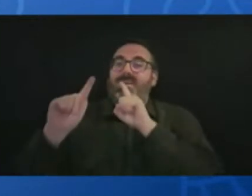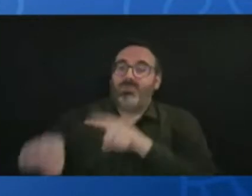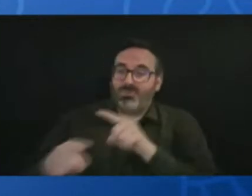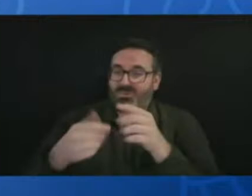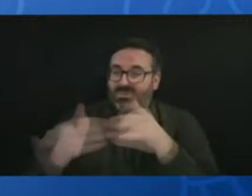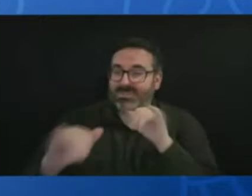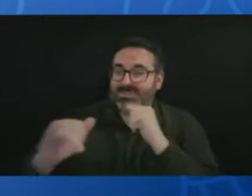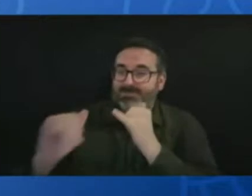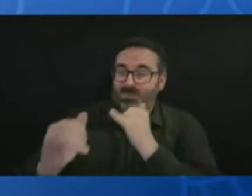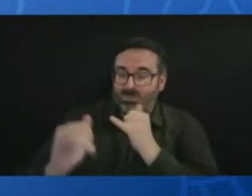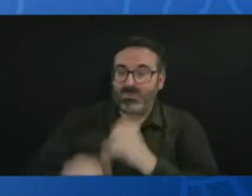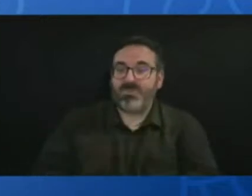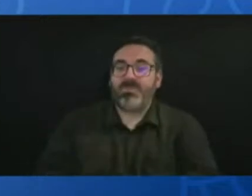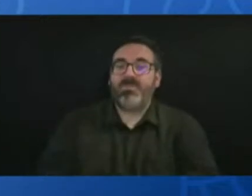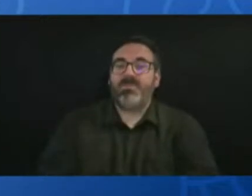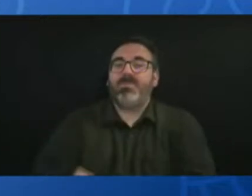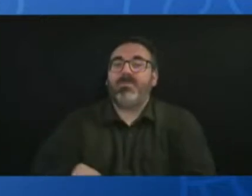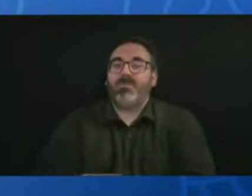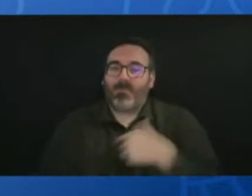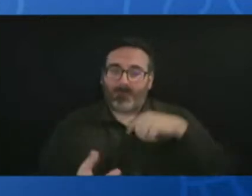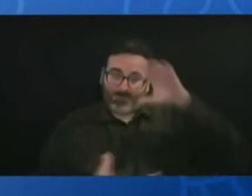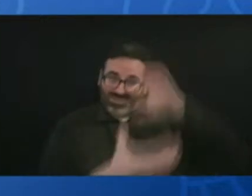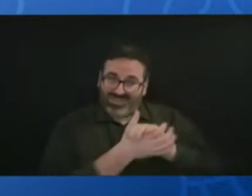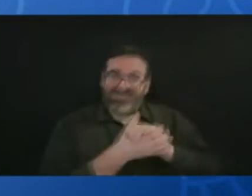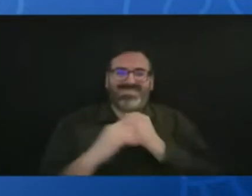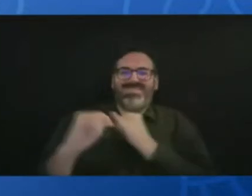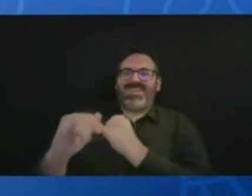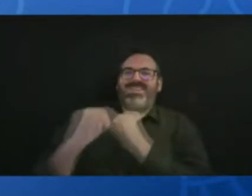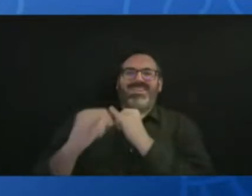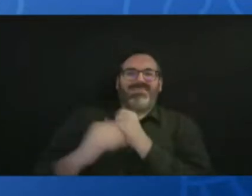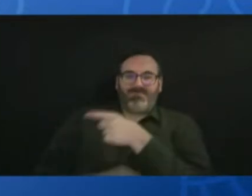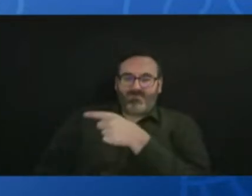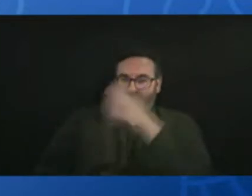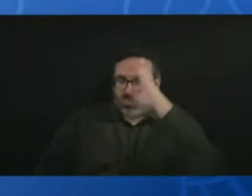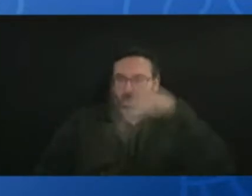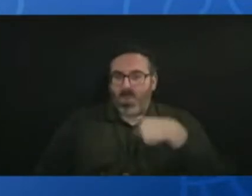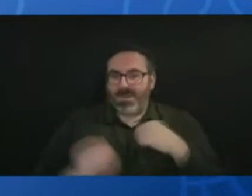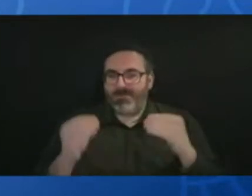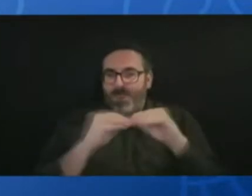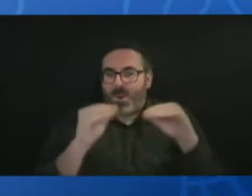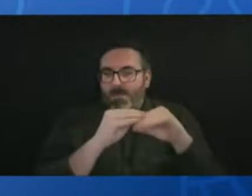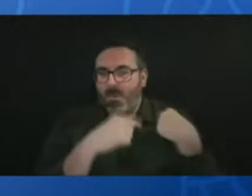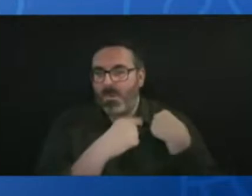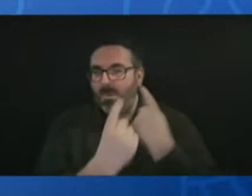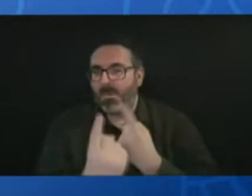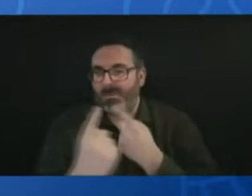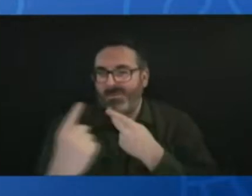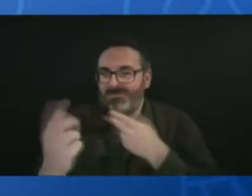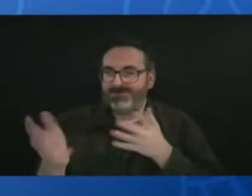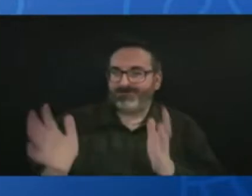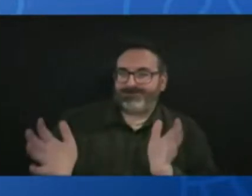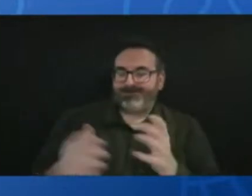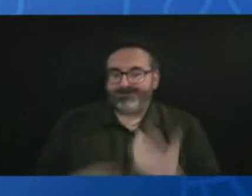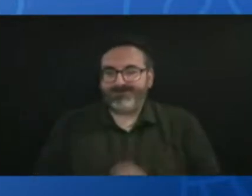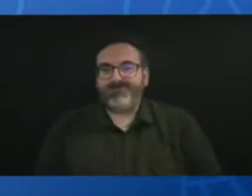believe, I like you. You've gotten to know me a tiny bit. Is that I am serious